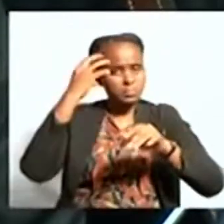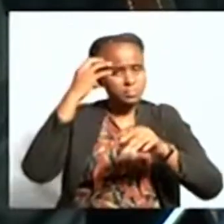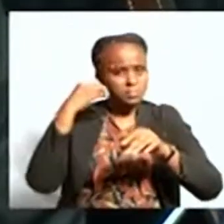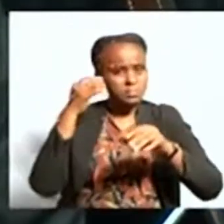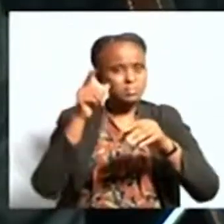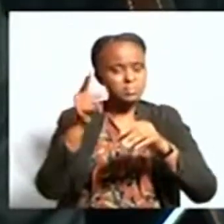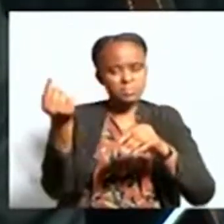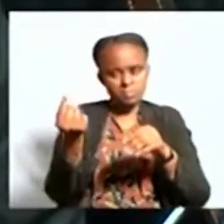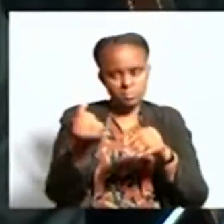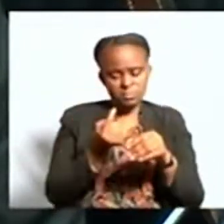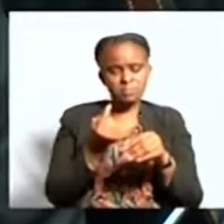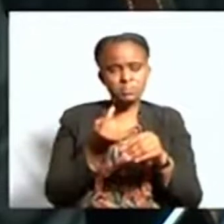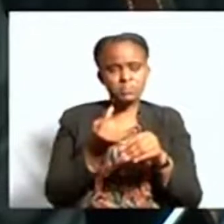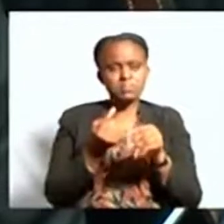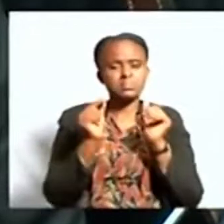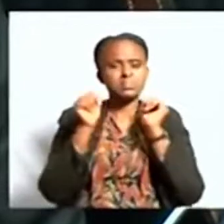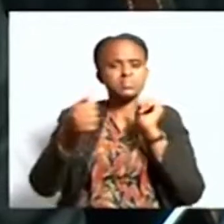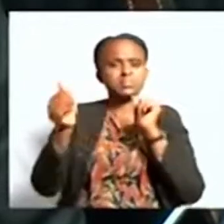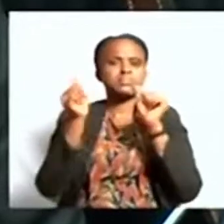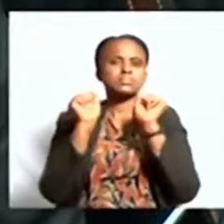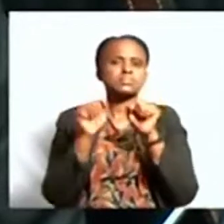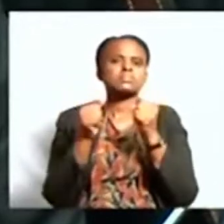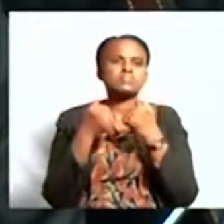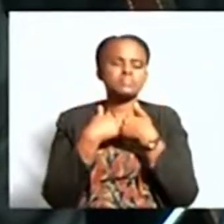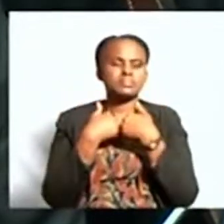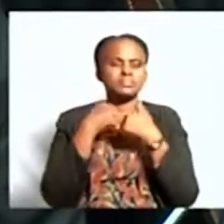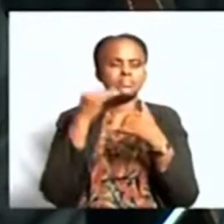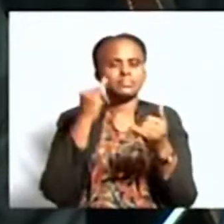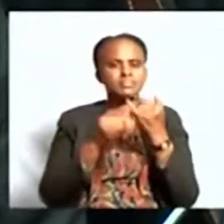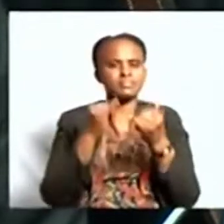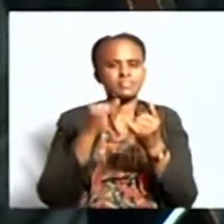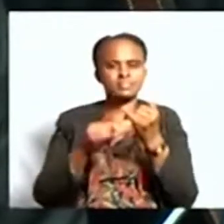to them, they would have completely